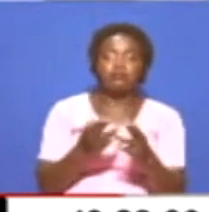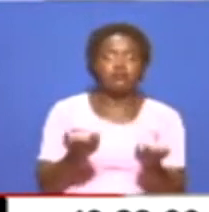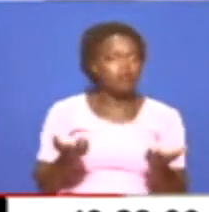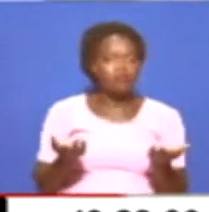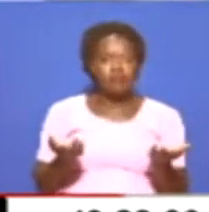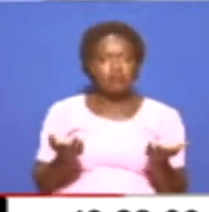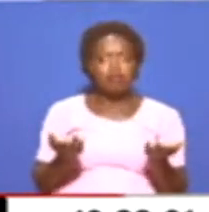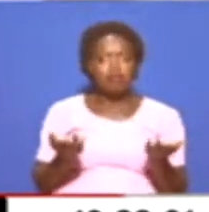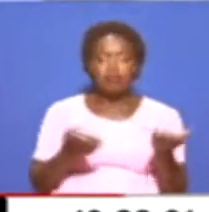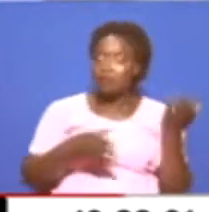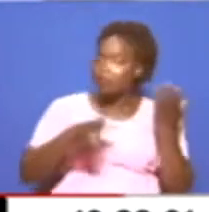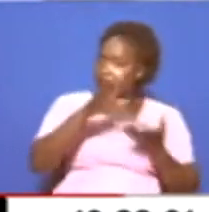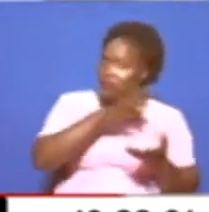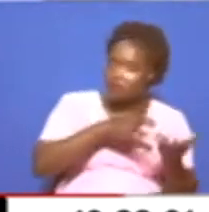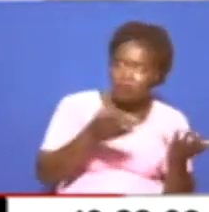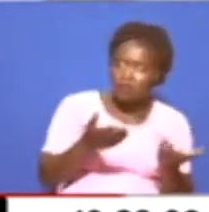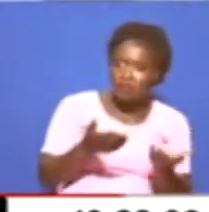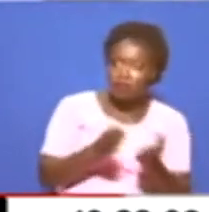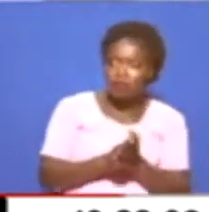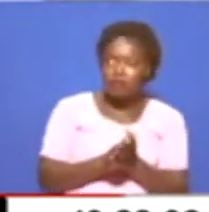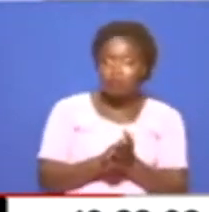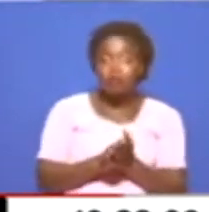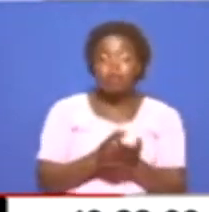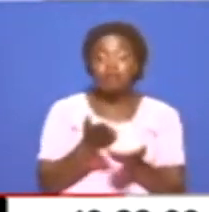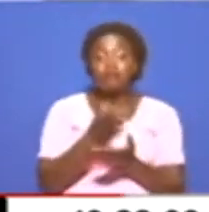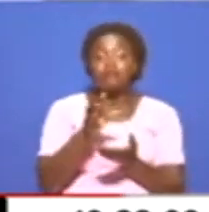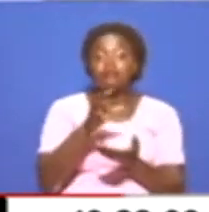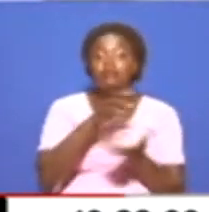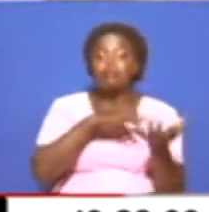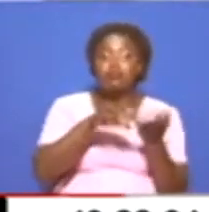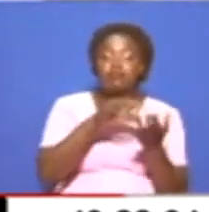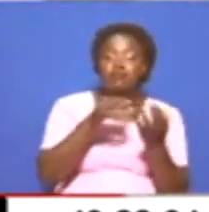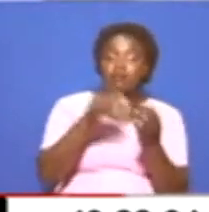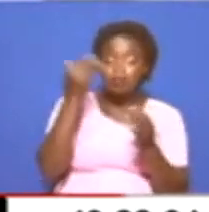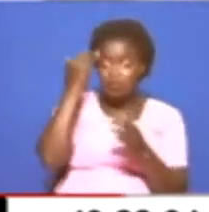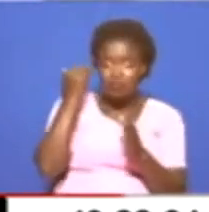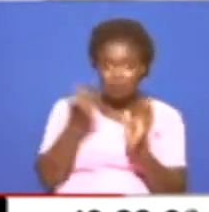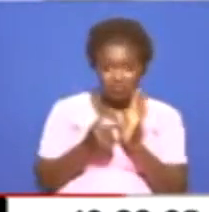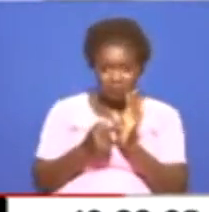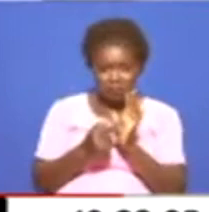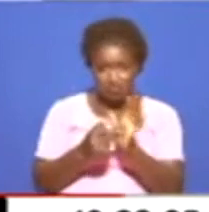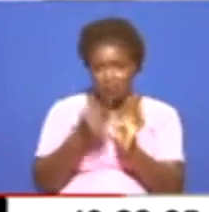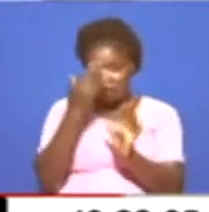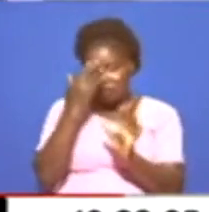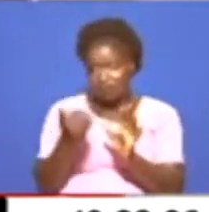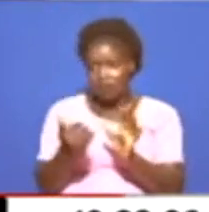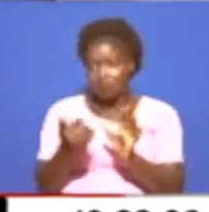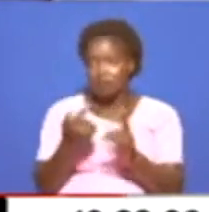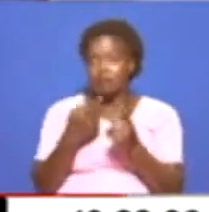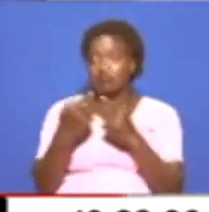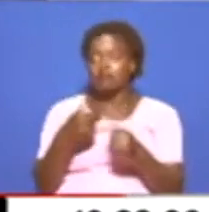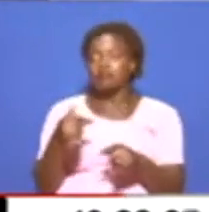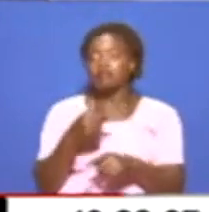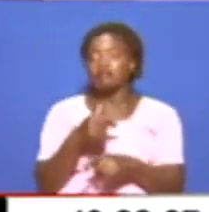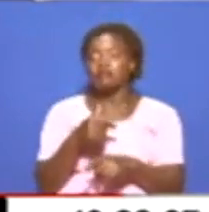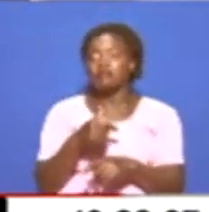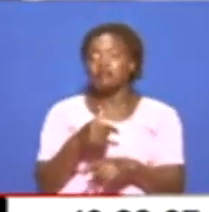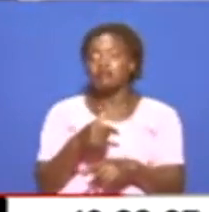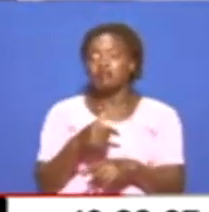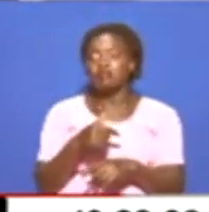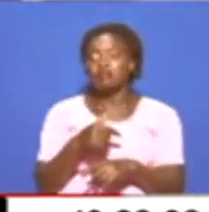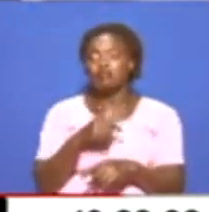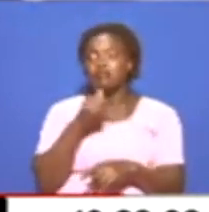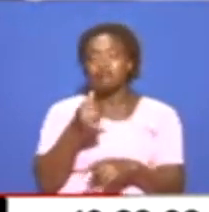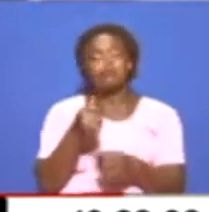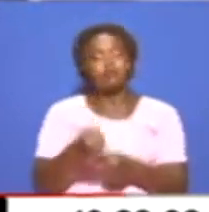is the confusion. That is vague. Eh? Yes, that is the confusion yes. that the court was trying to point out, uh-huh. because you are telling us that we should not be